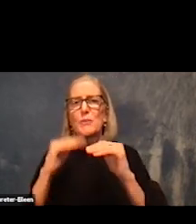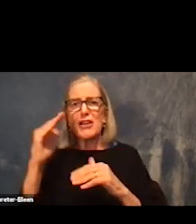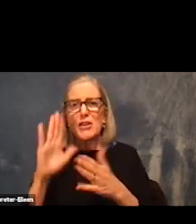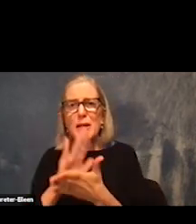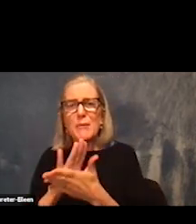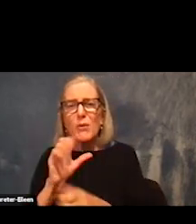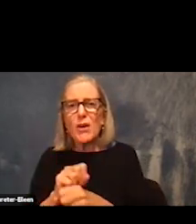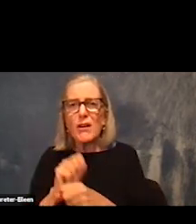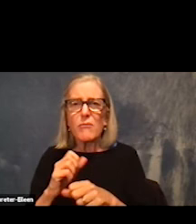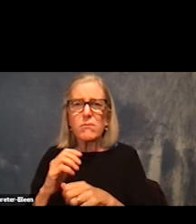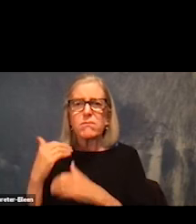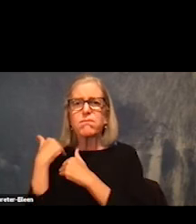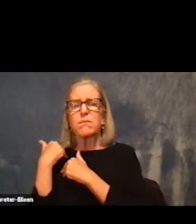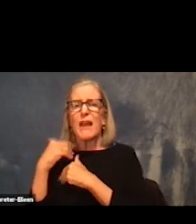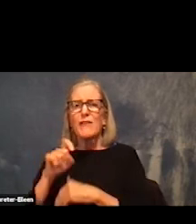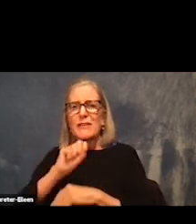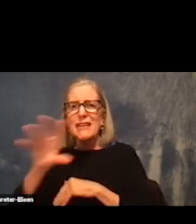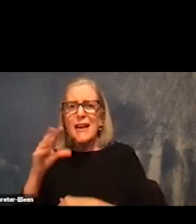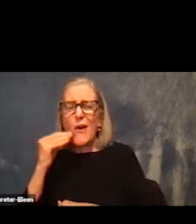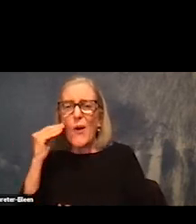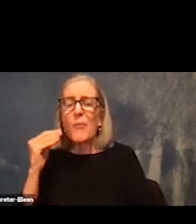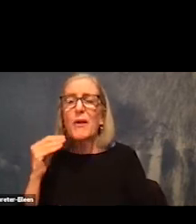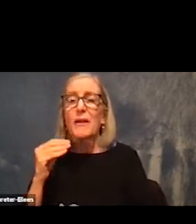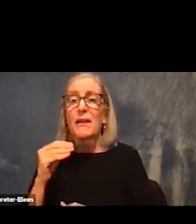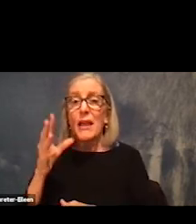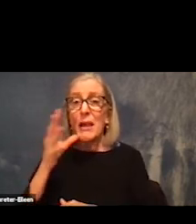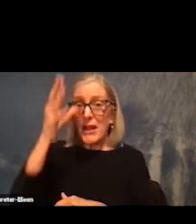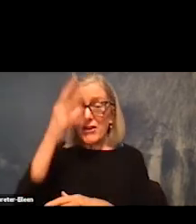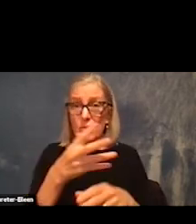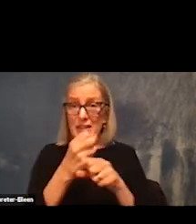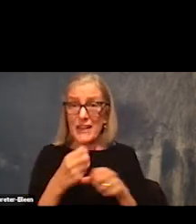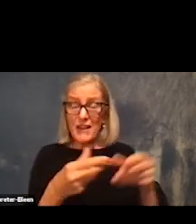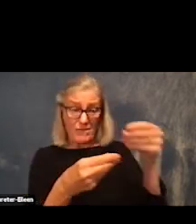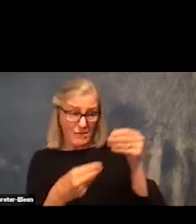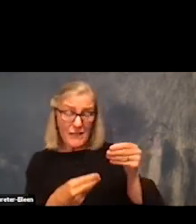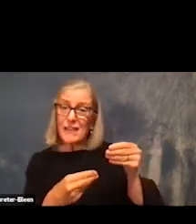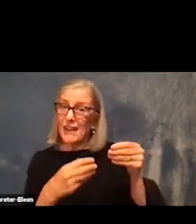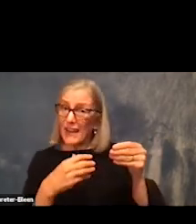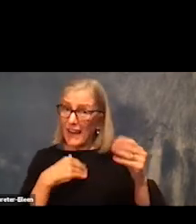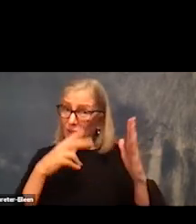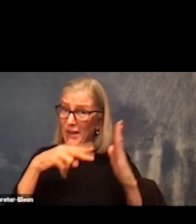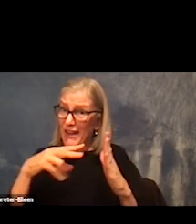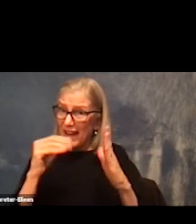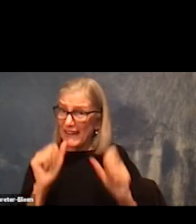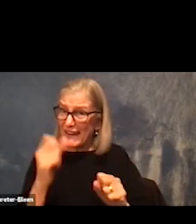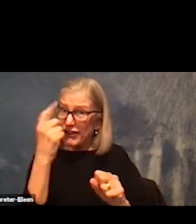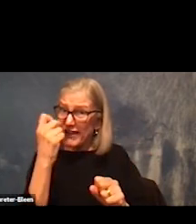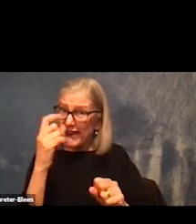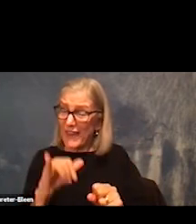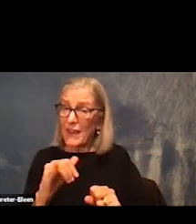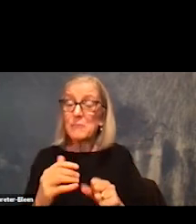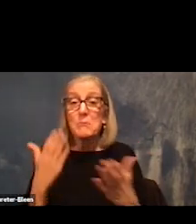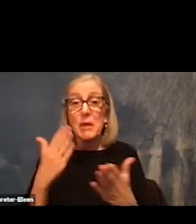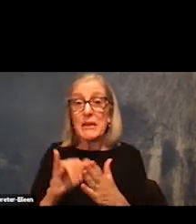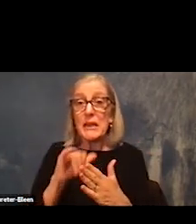look at it. I wonder if parents know how to interpret those reports. Now, maybe that's not happening in California, but let's address some of those